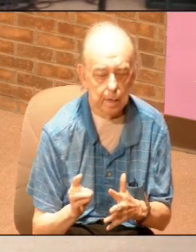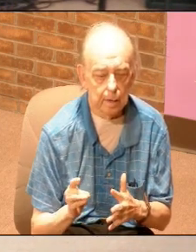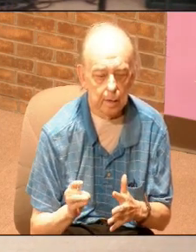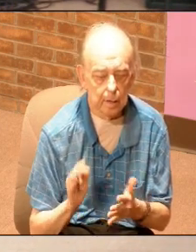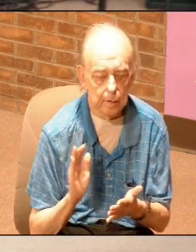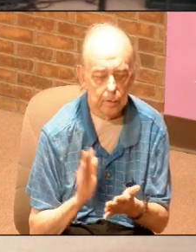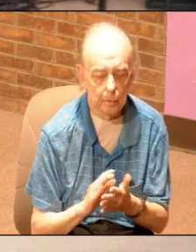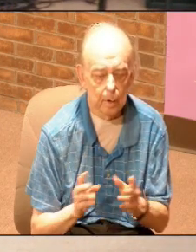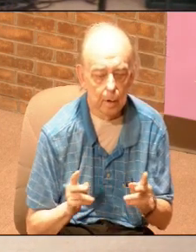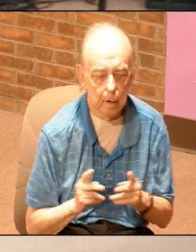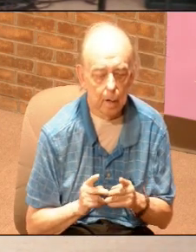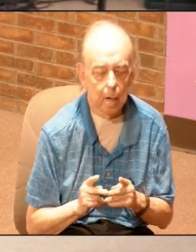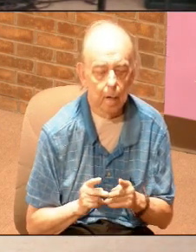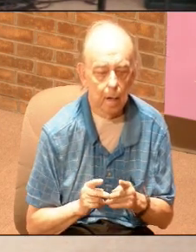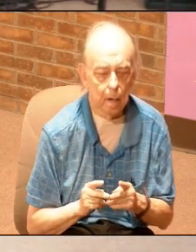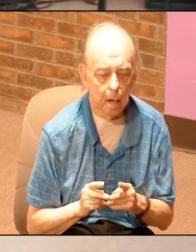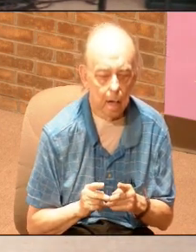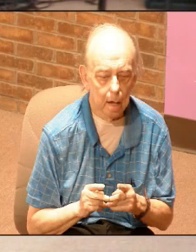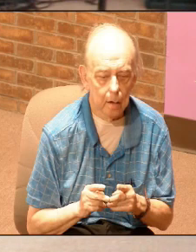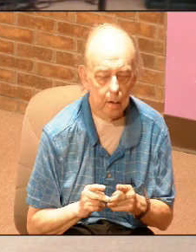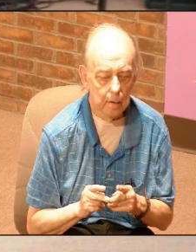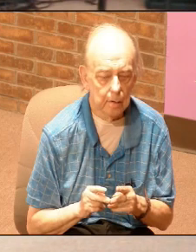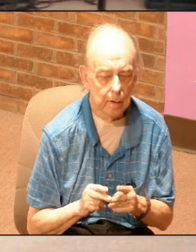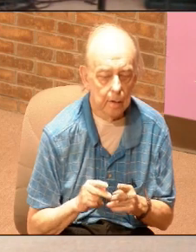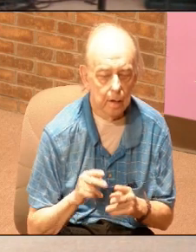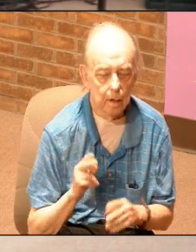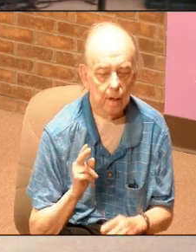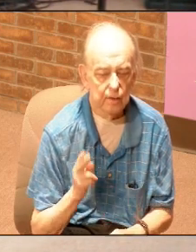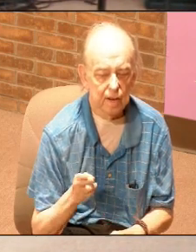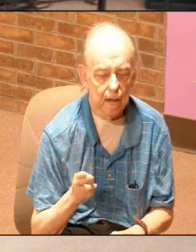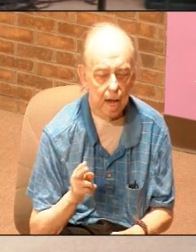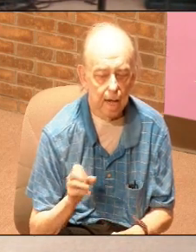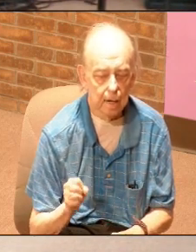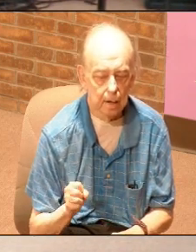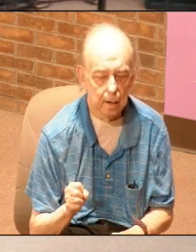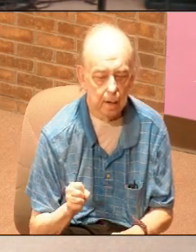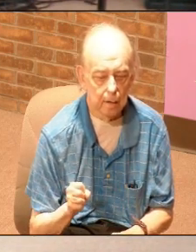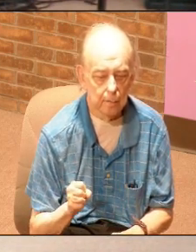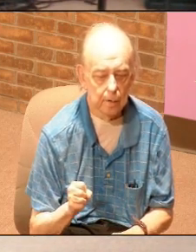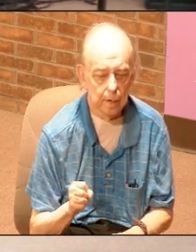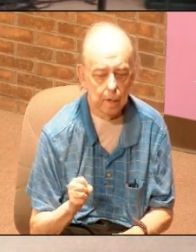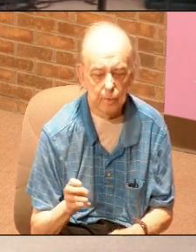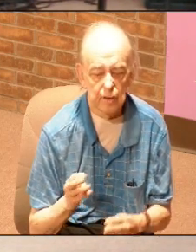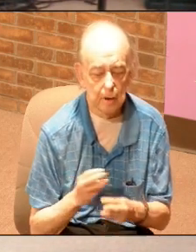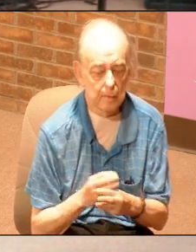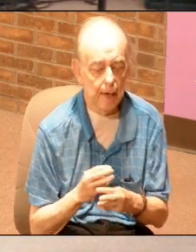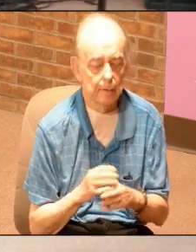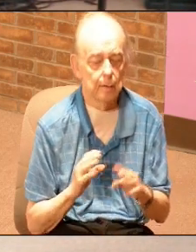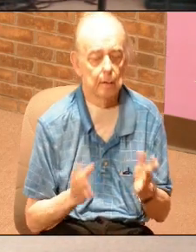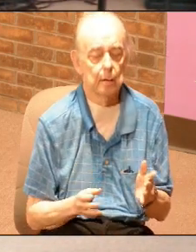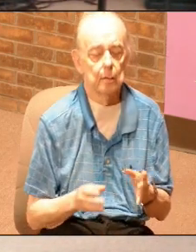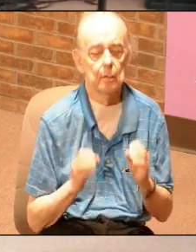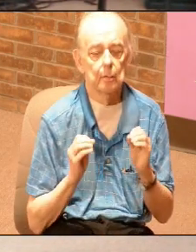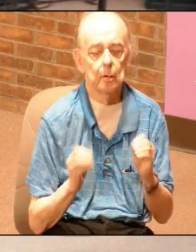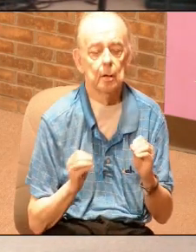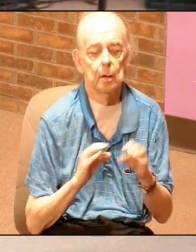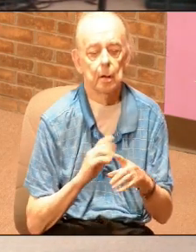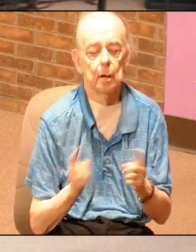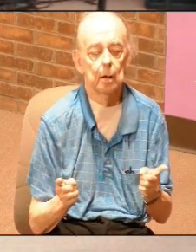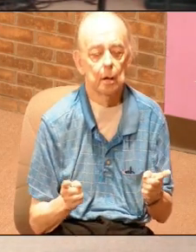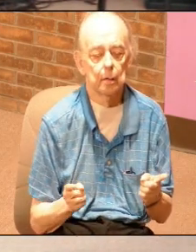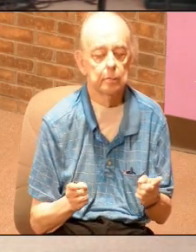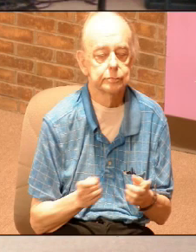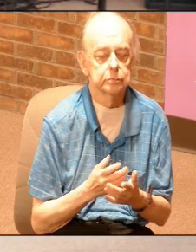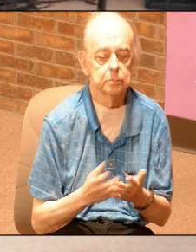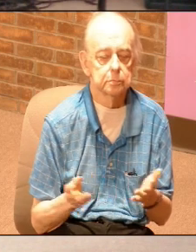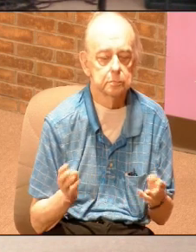called Marple Newton High School. He was in a math class, and his teacher was teaching him a